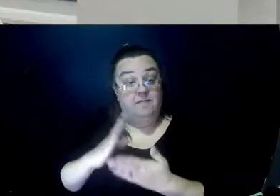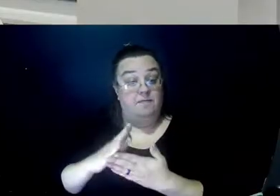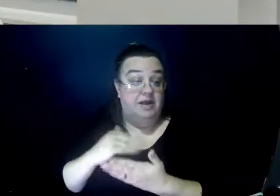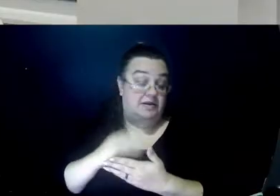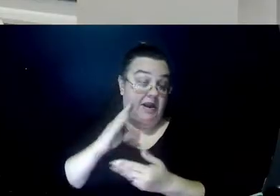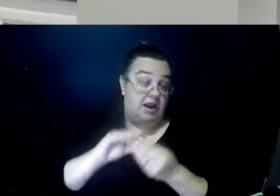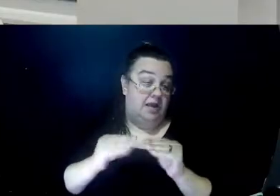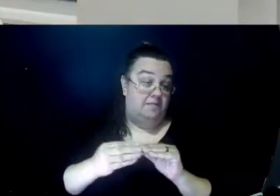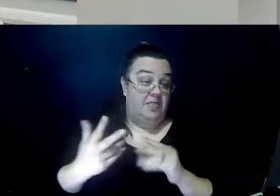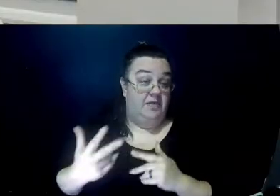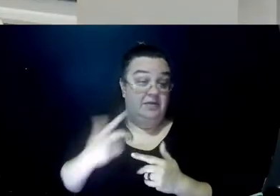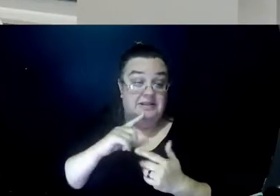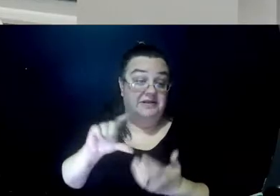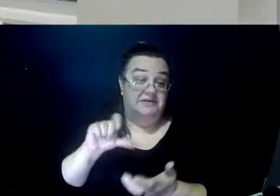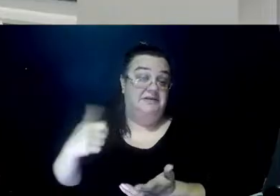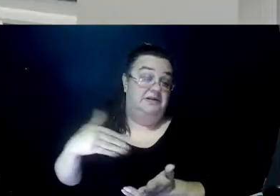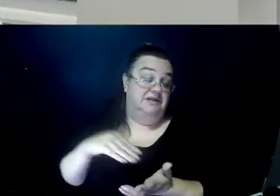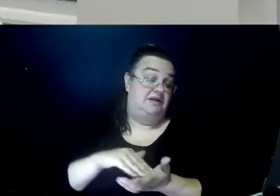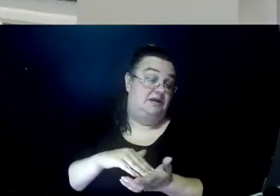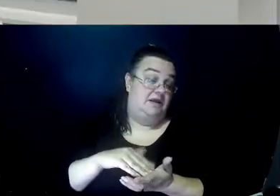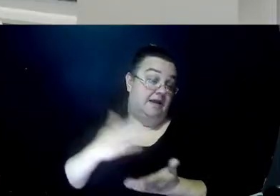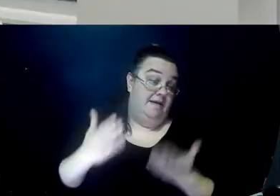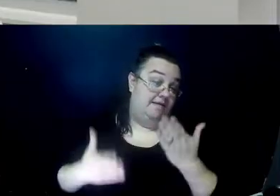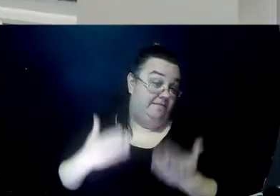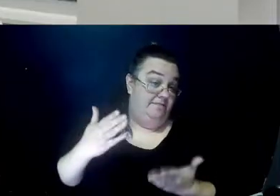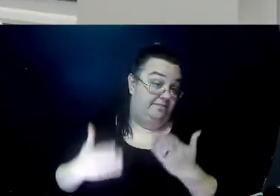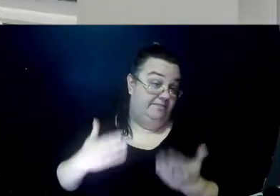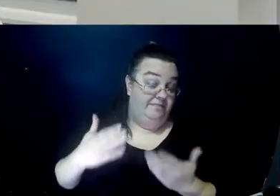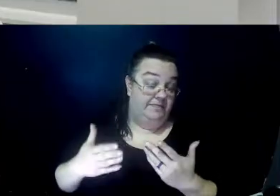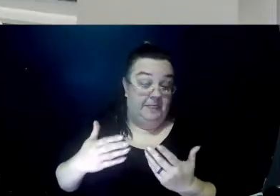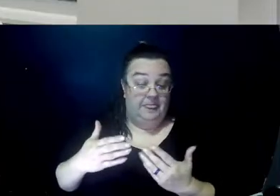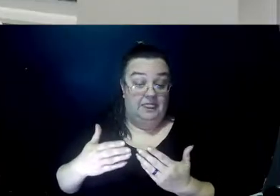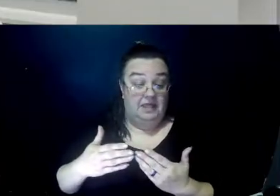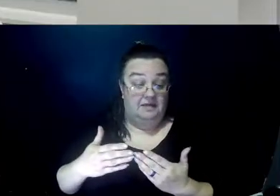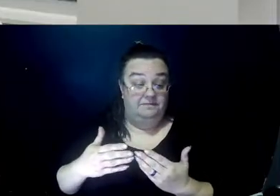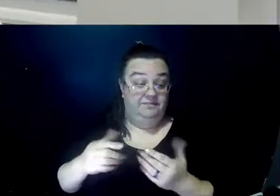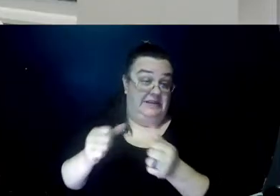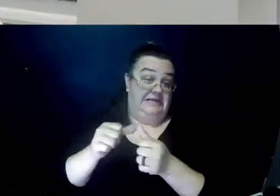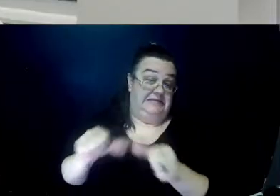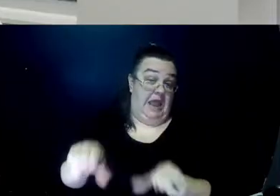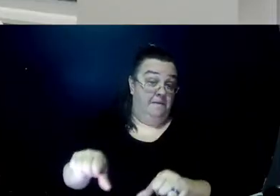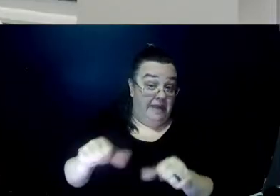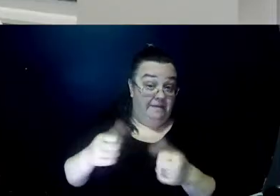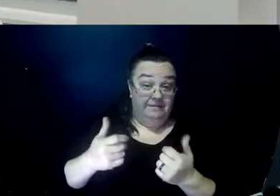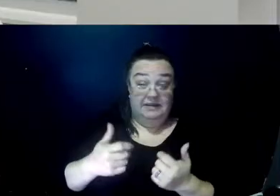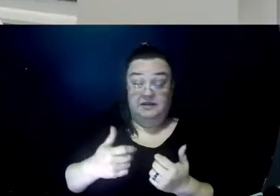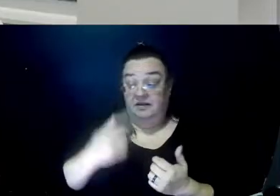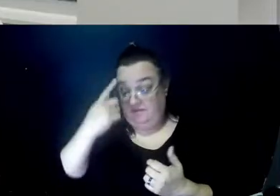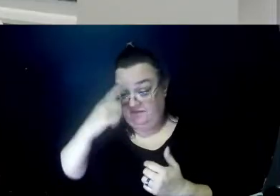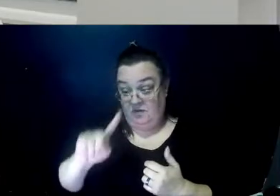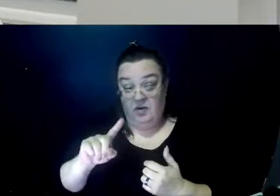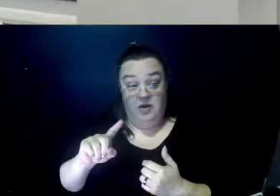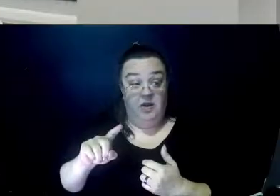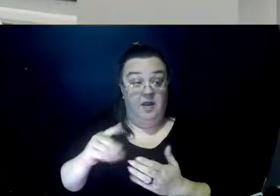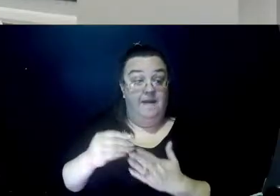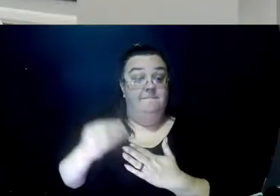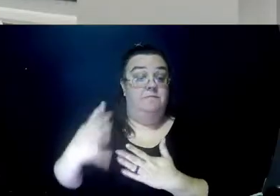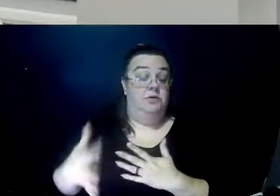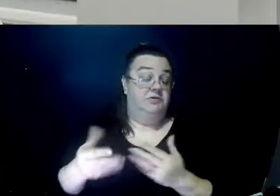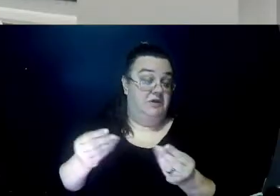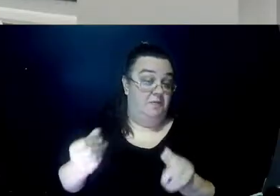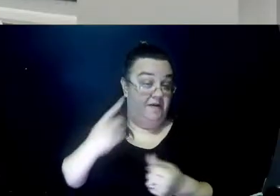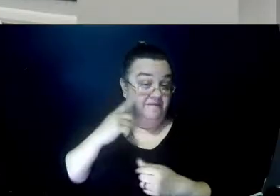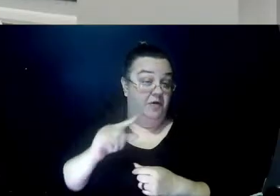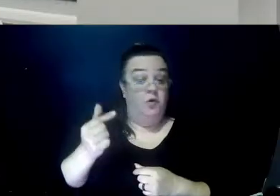guess, the 10,000, maybe a down payment for purchases of property for